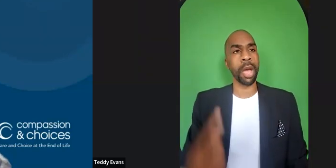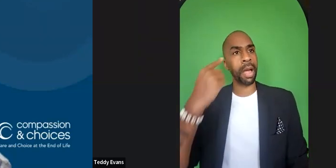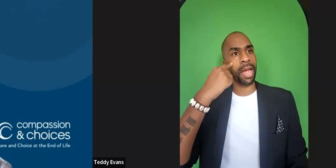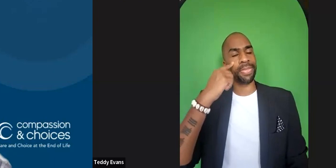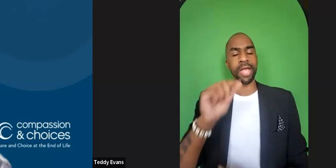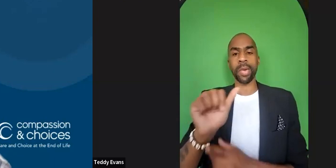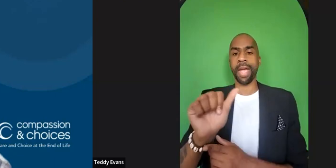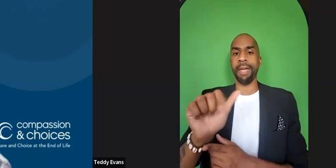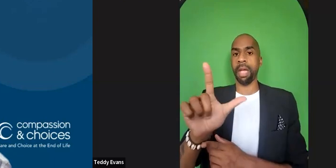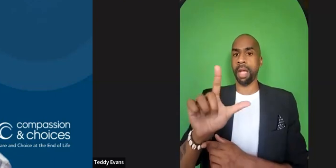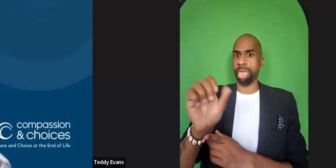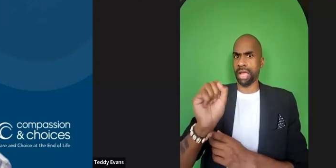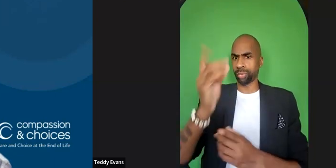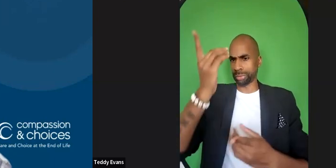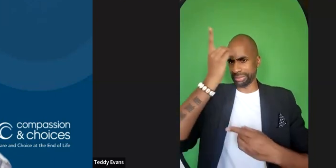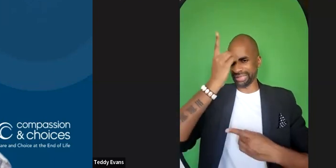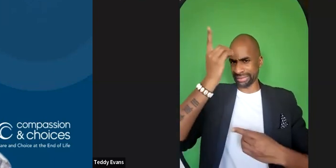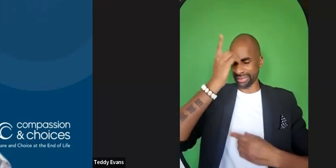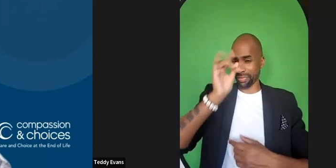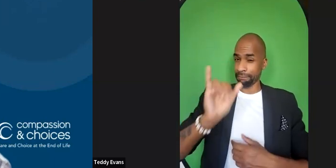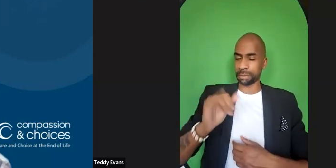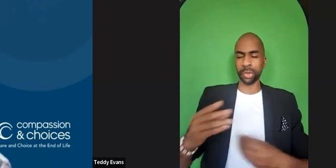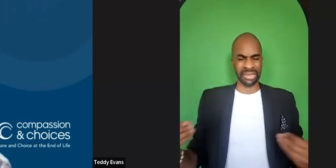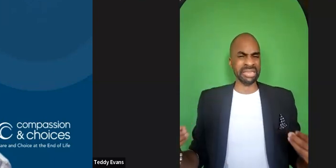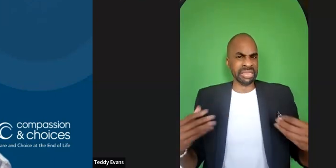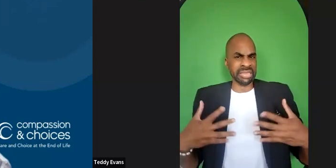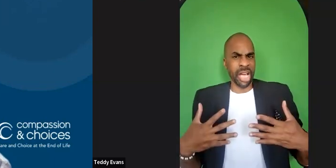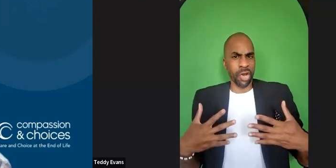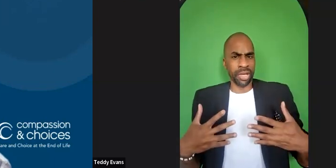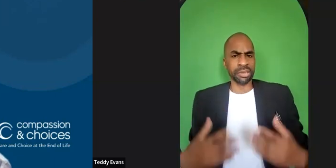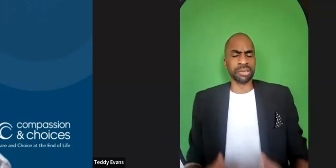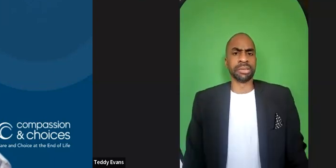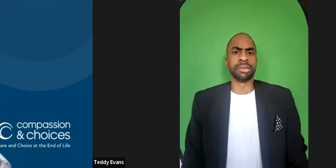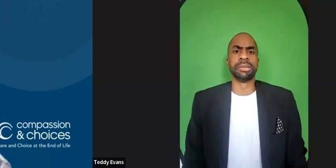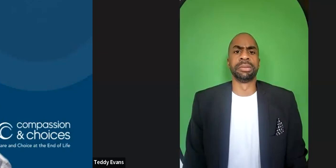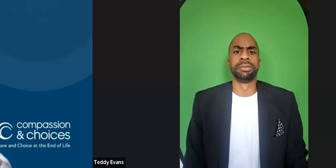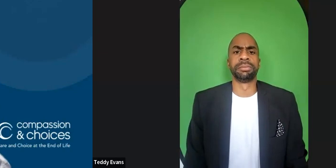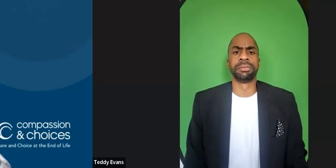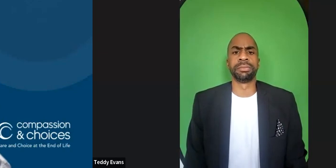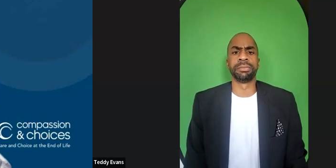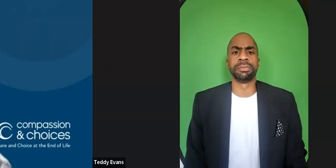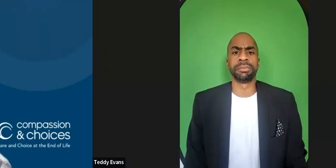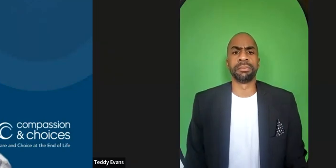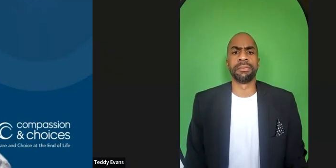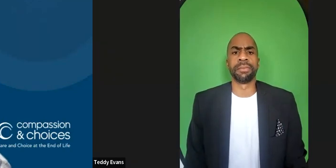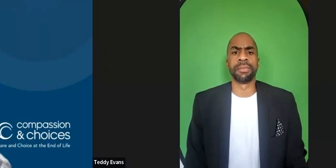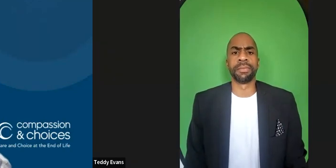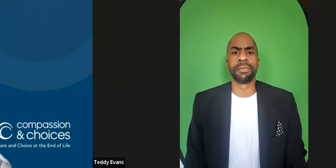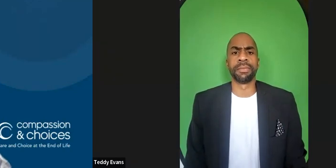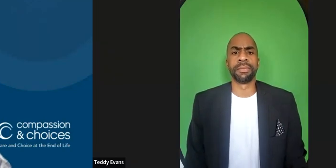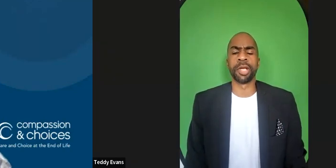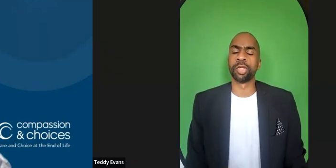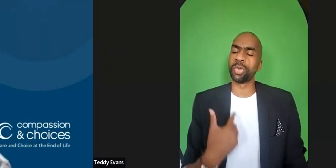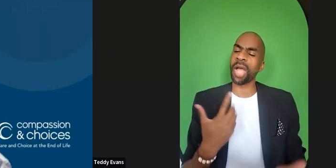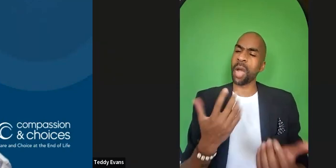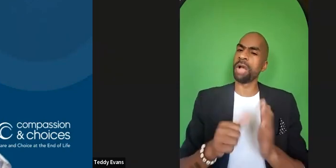illness that's understandably very scary to many people. So I think I just want to come back and